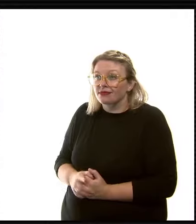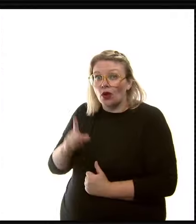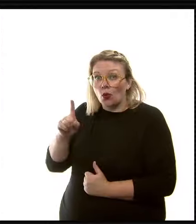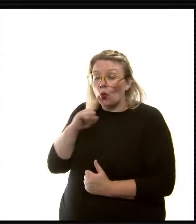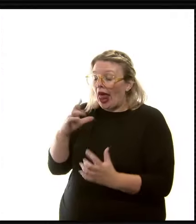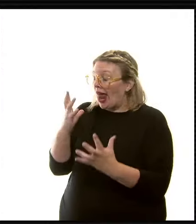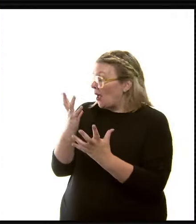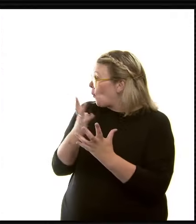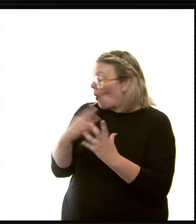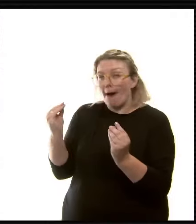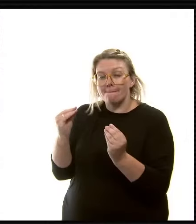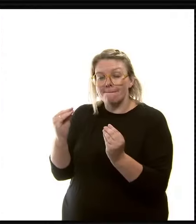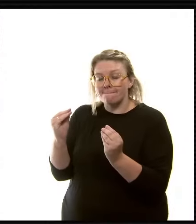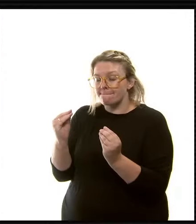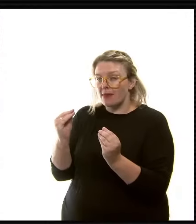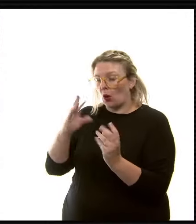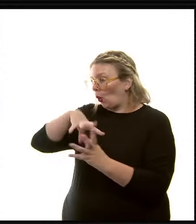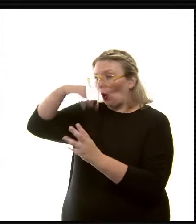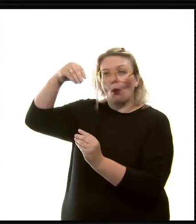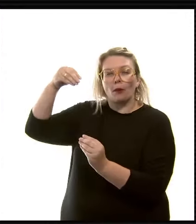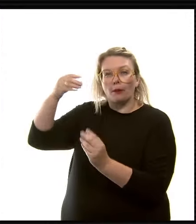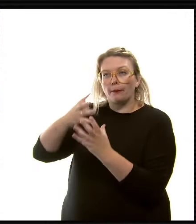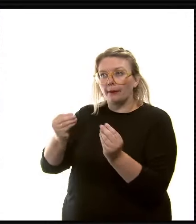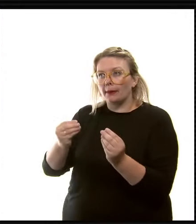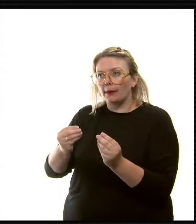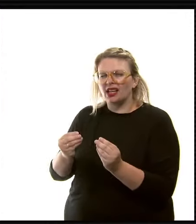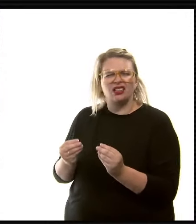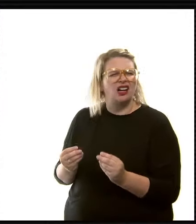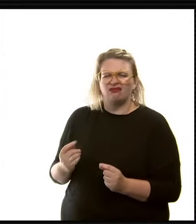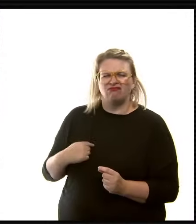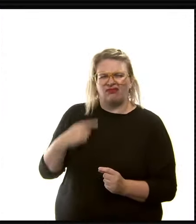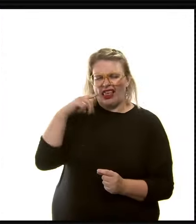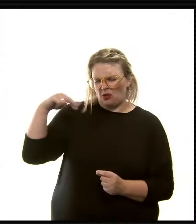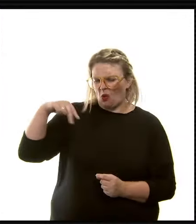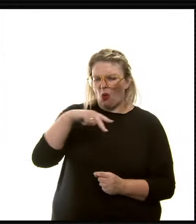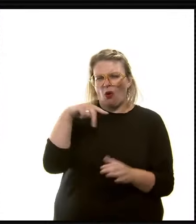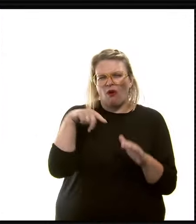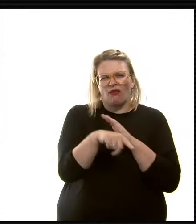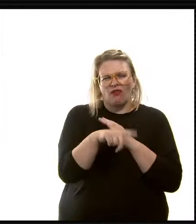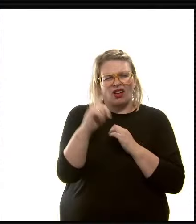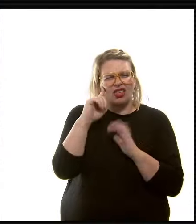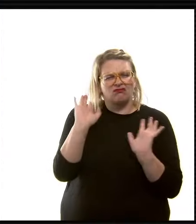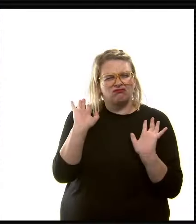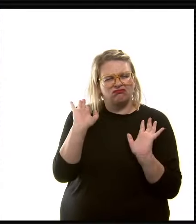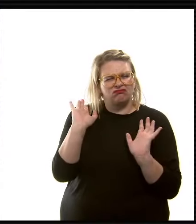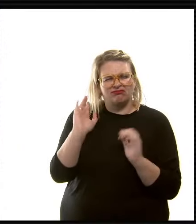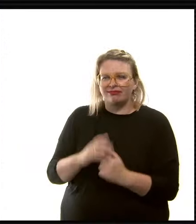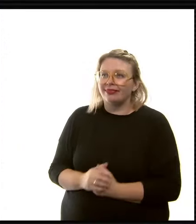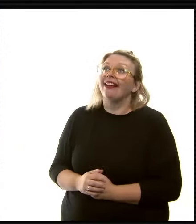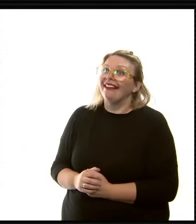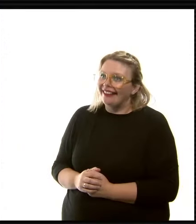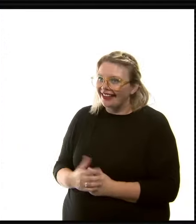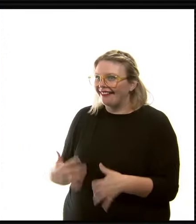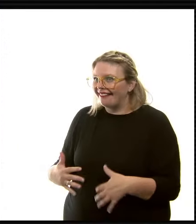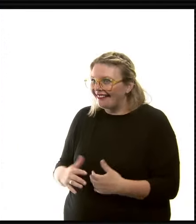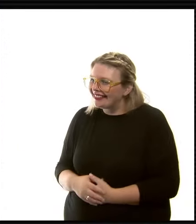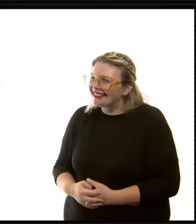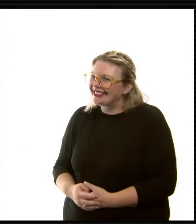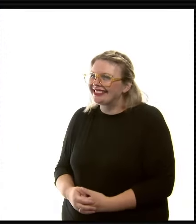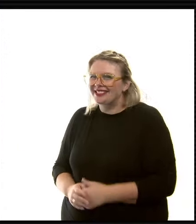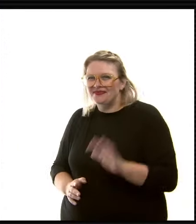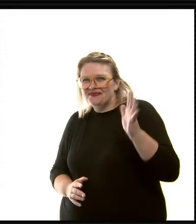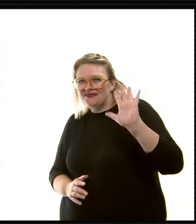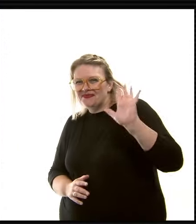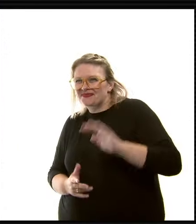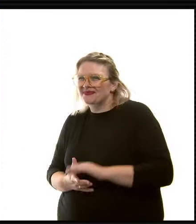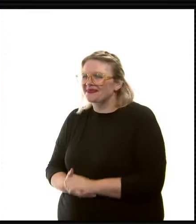some kind of astonishing, magical way to leave? Well, I'll just walk that way. Okay, let's see Okay, it. let's see it. Let's see it. Oh, look at that. Oh.